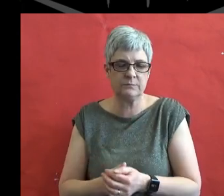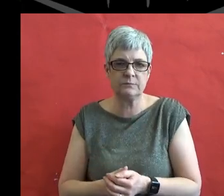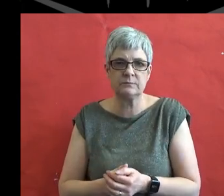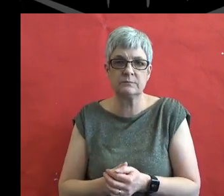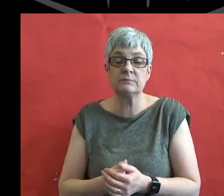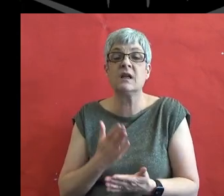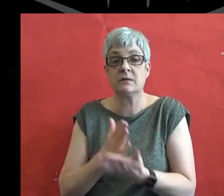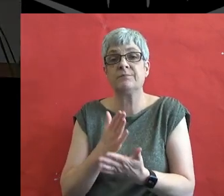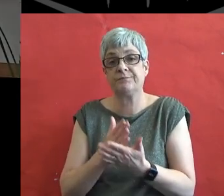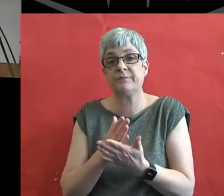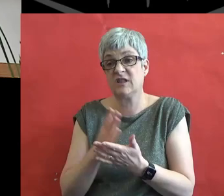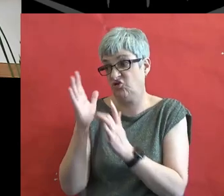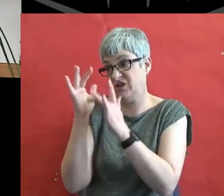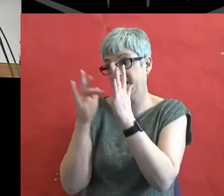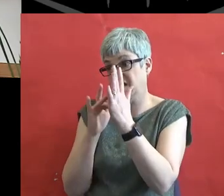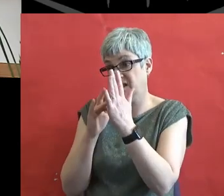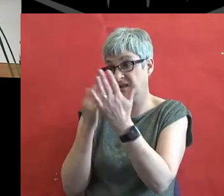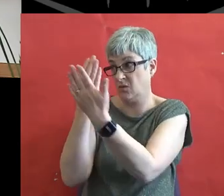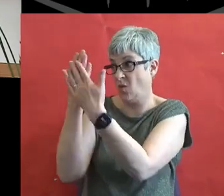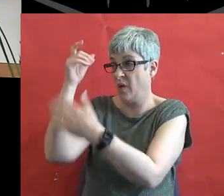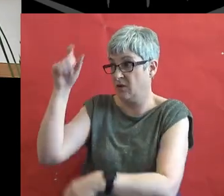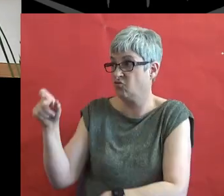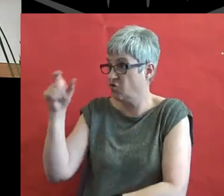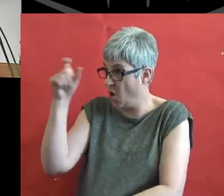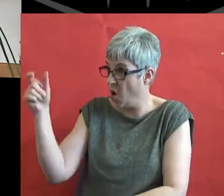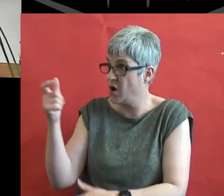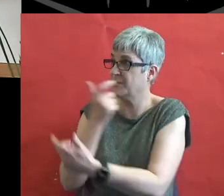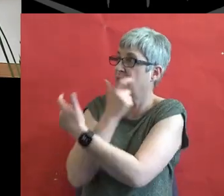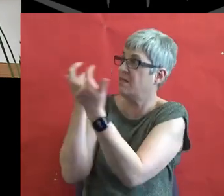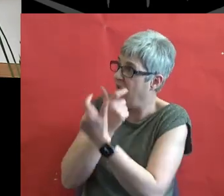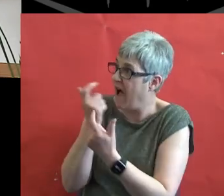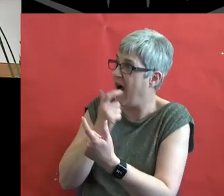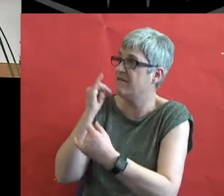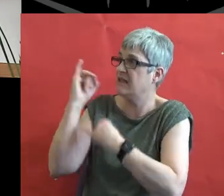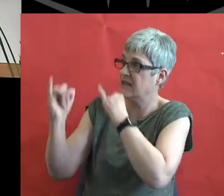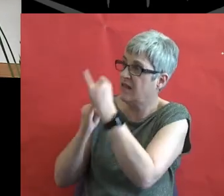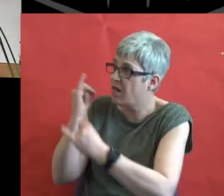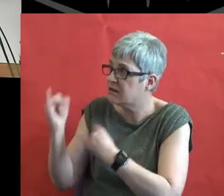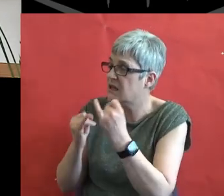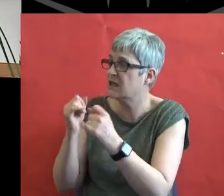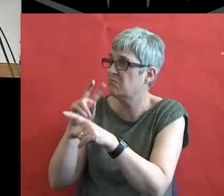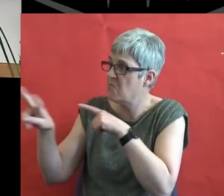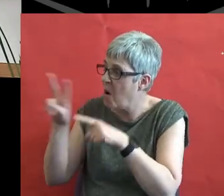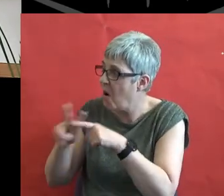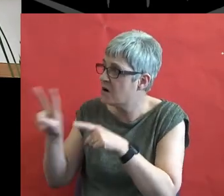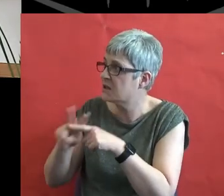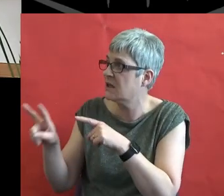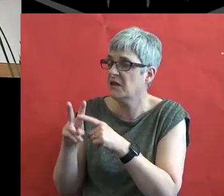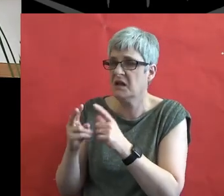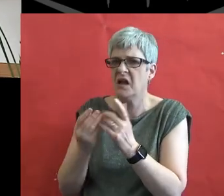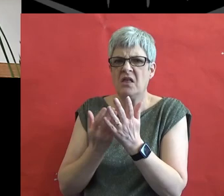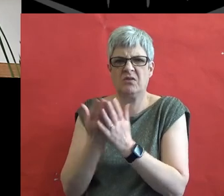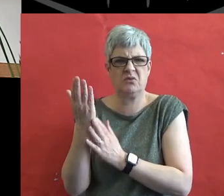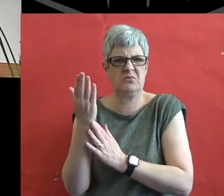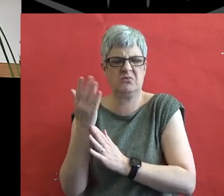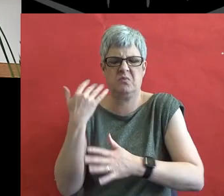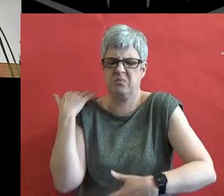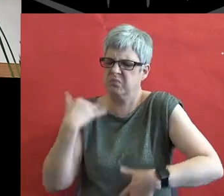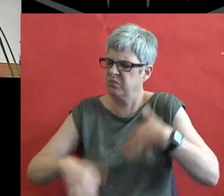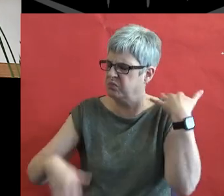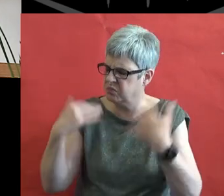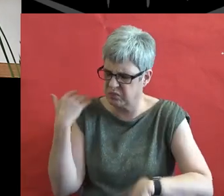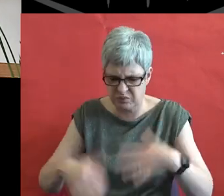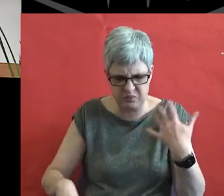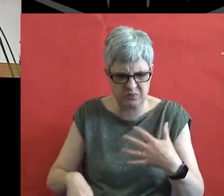So there was Jesus on the cross, laughed at, insulted and mocked, going through extraordinary pain